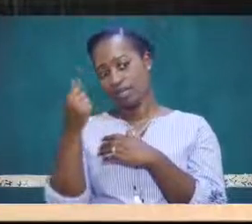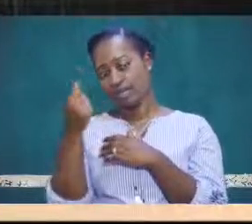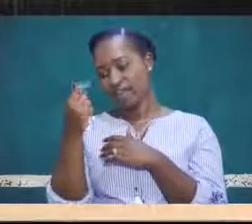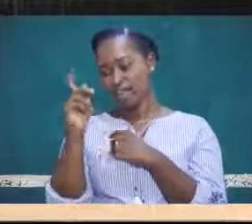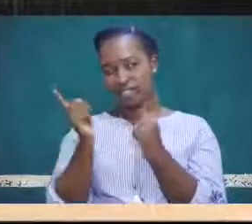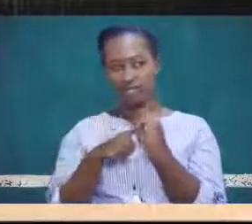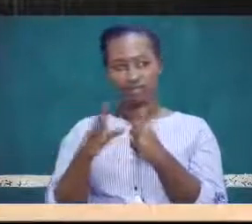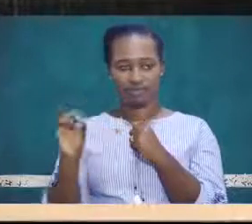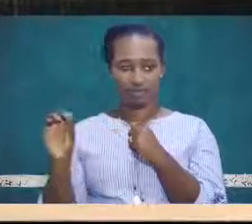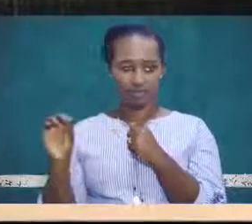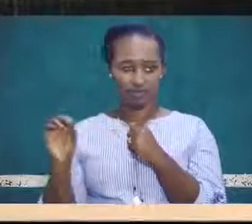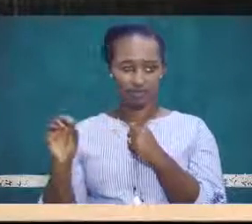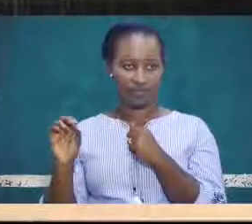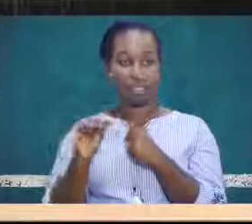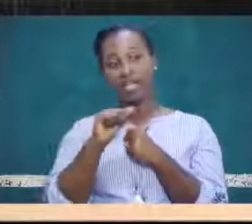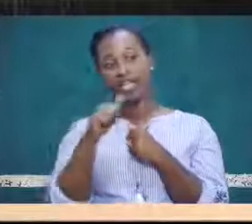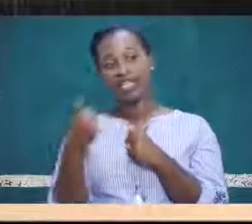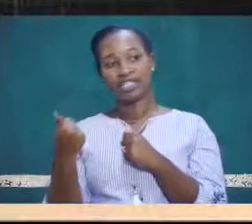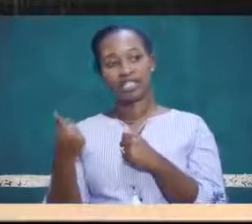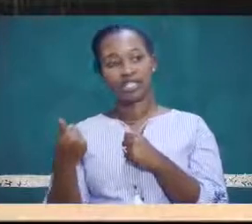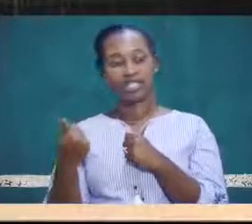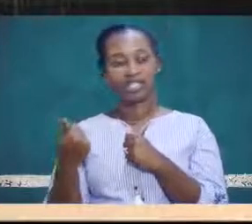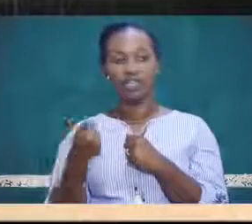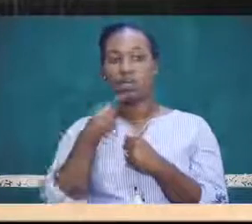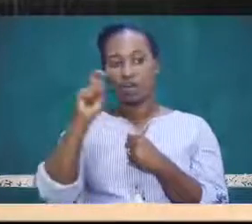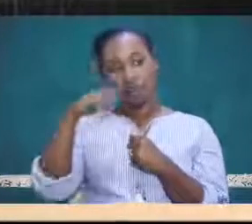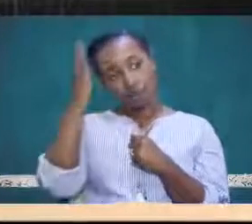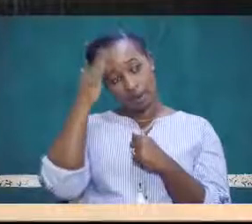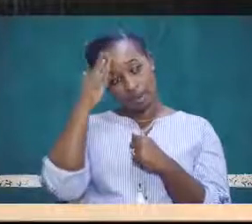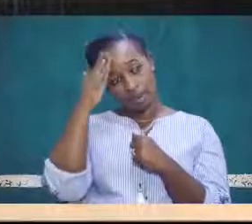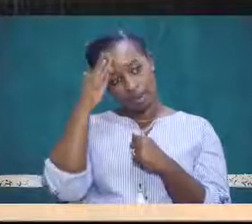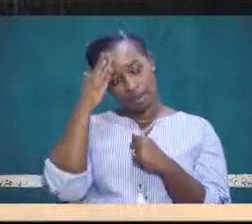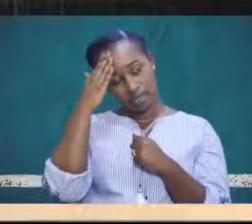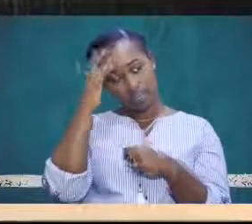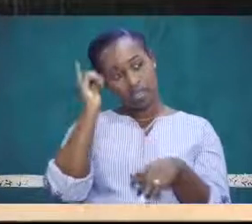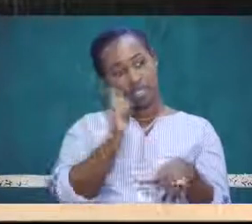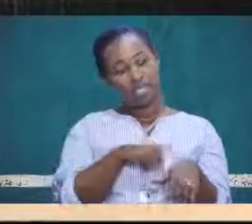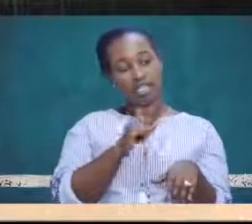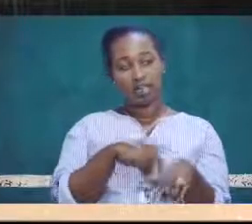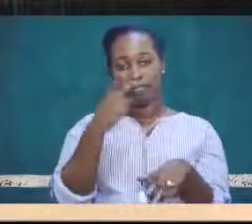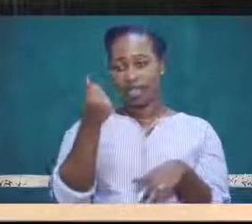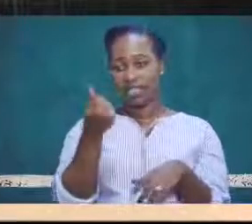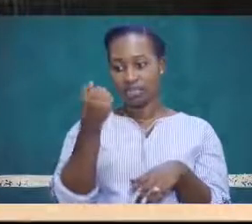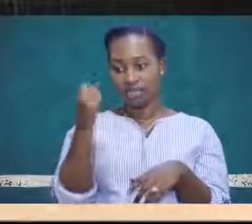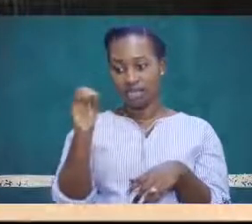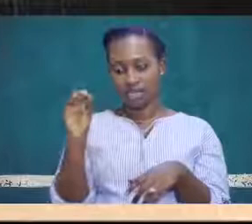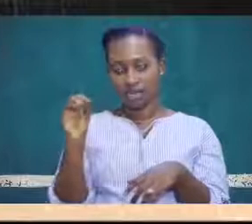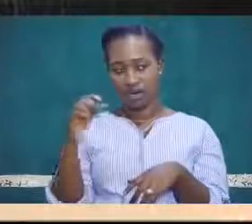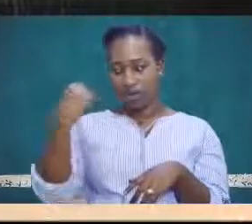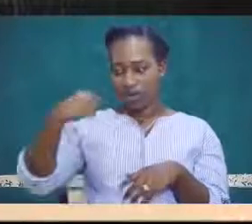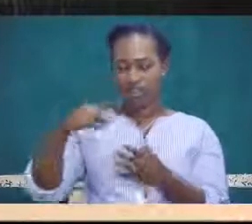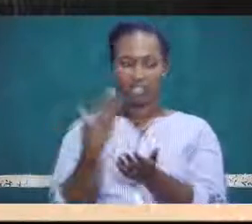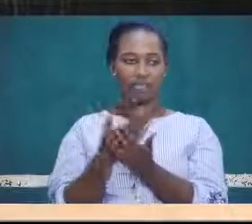was at this. Then again, you must know when the price was this, quantity demanded was